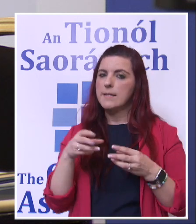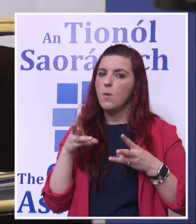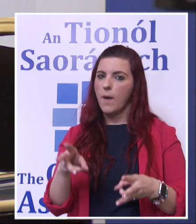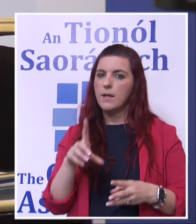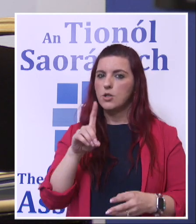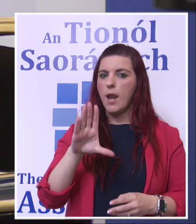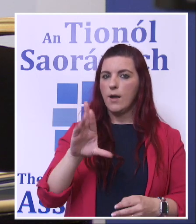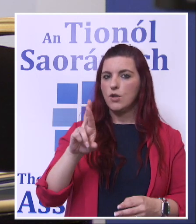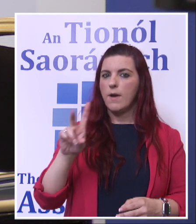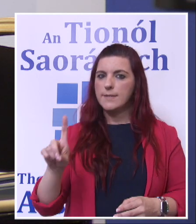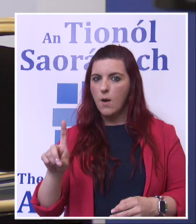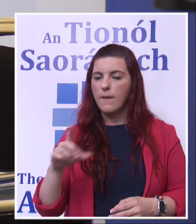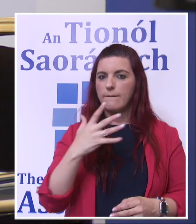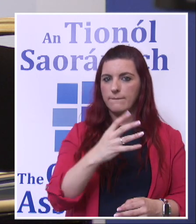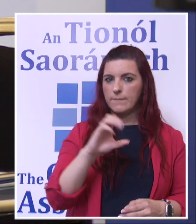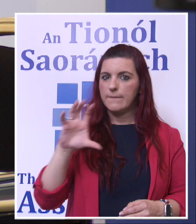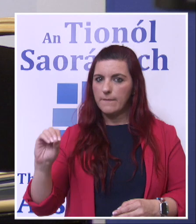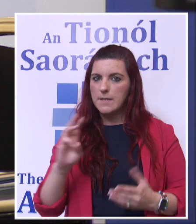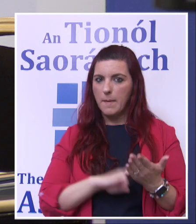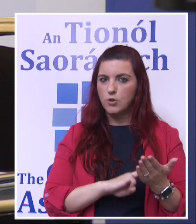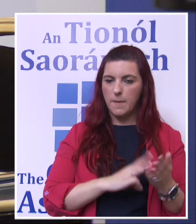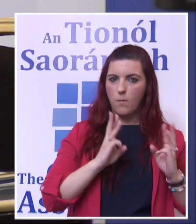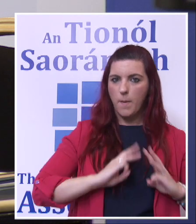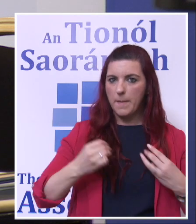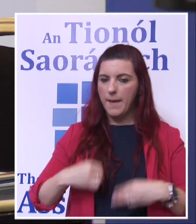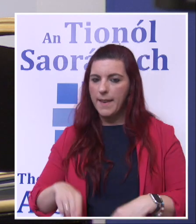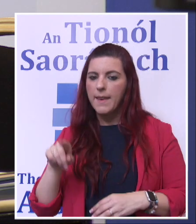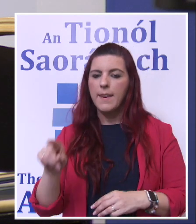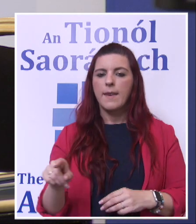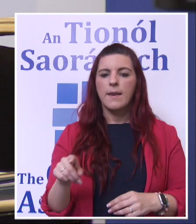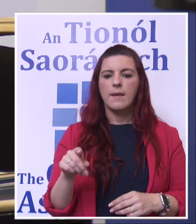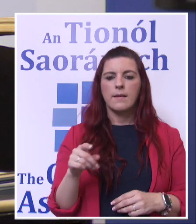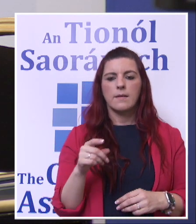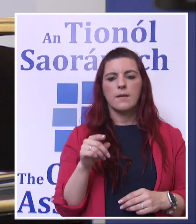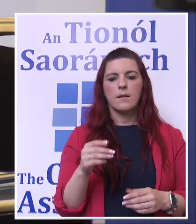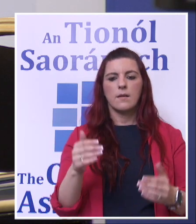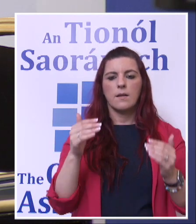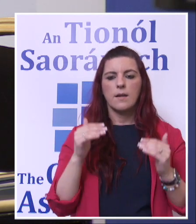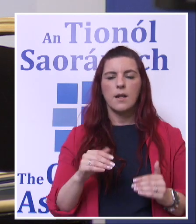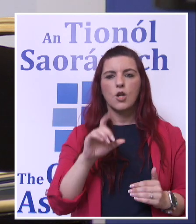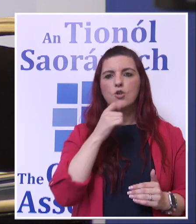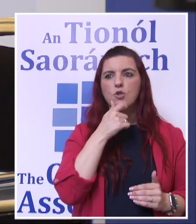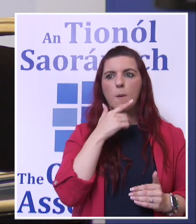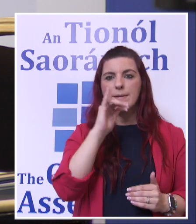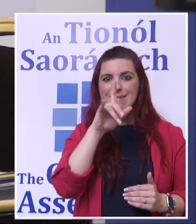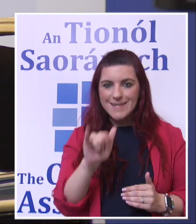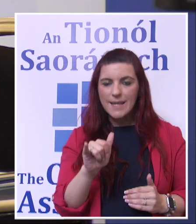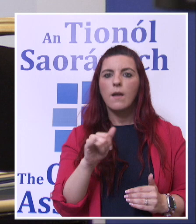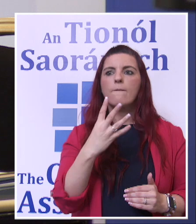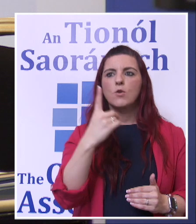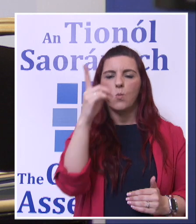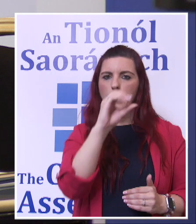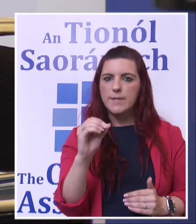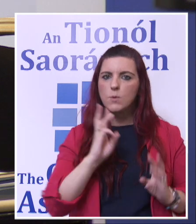Dunleer Rathdown has a 50-50 membership, while women comprise 41% of Dublin's City Council. And